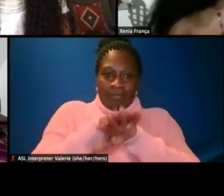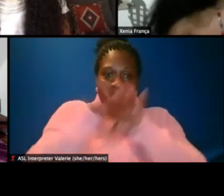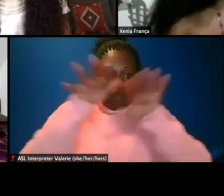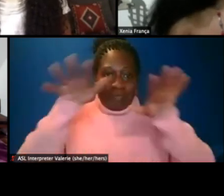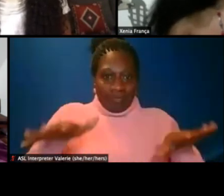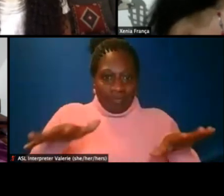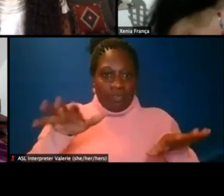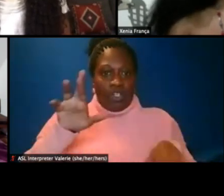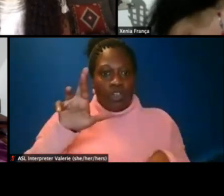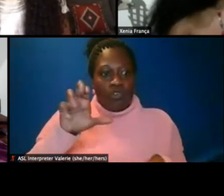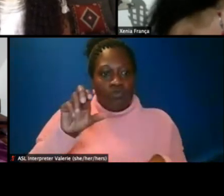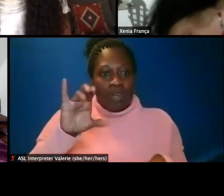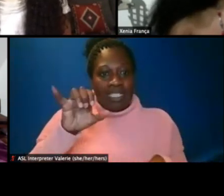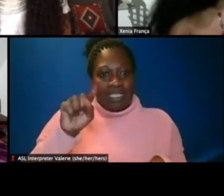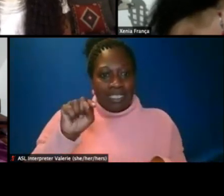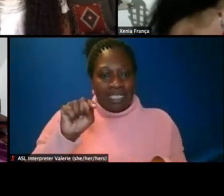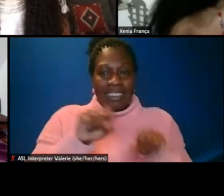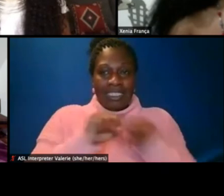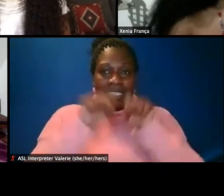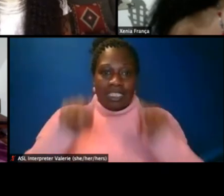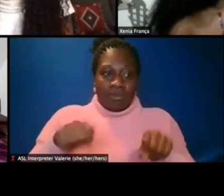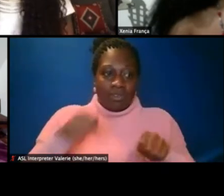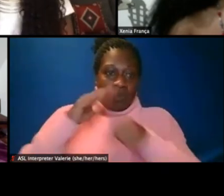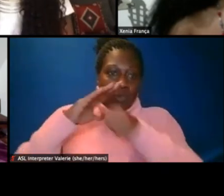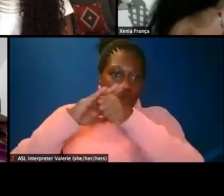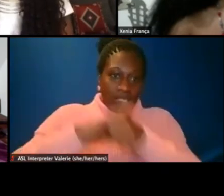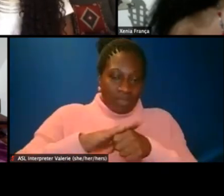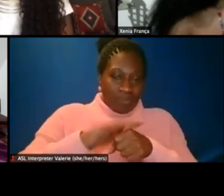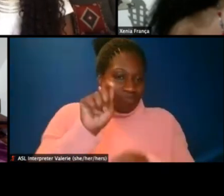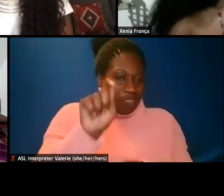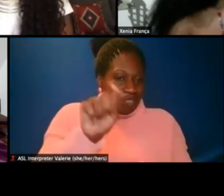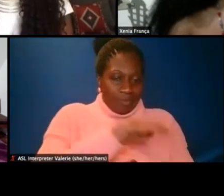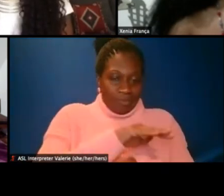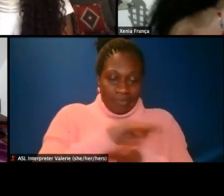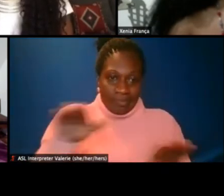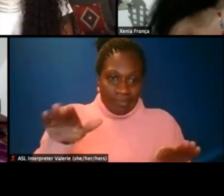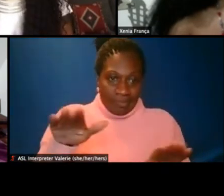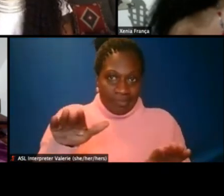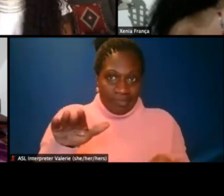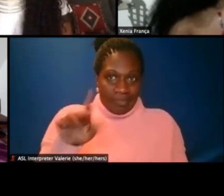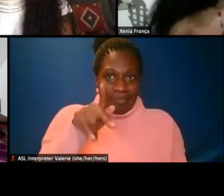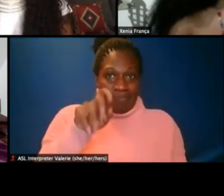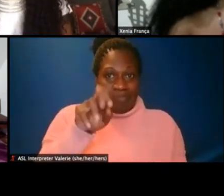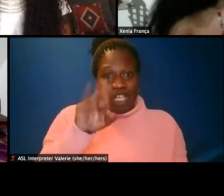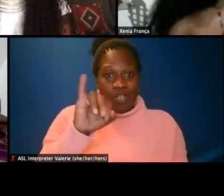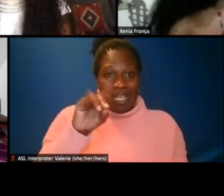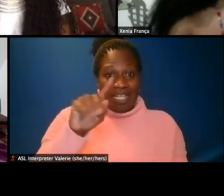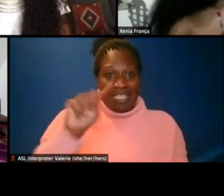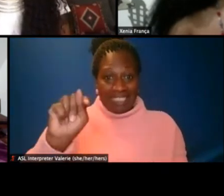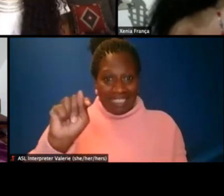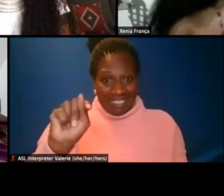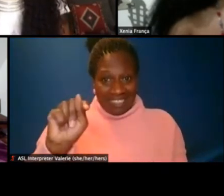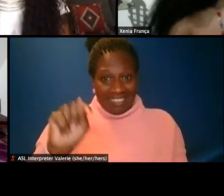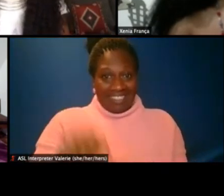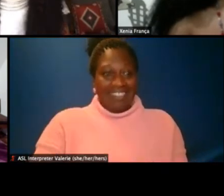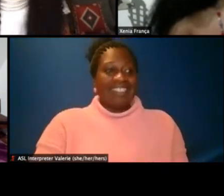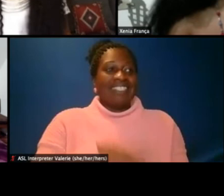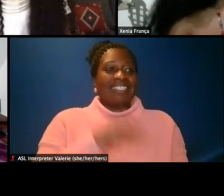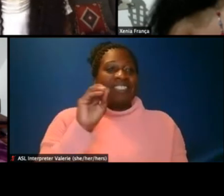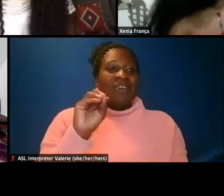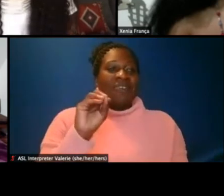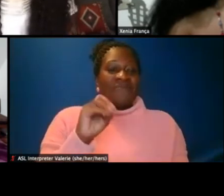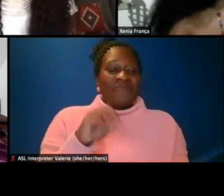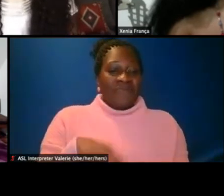racist systems and systems of oppression, period, with a T at the end. And, you